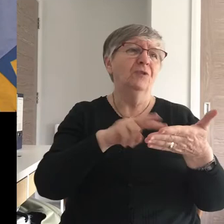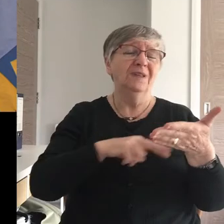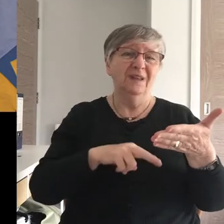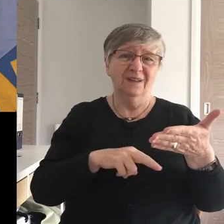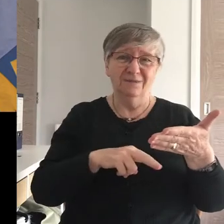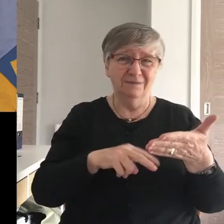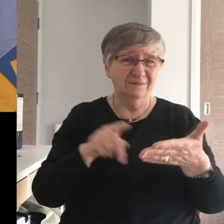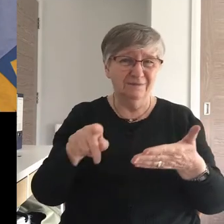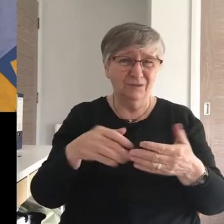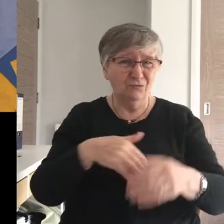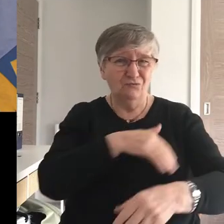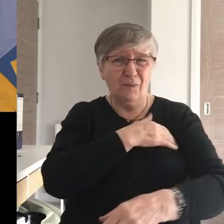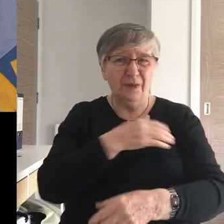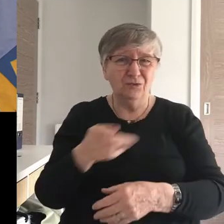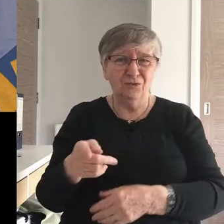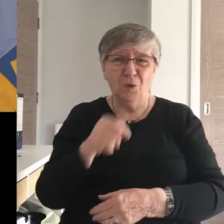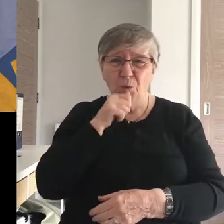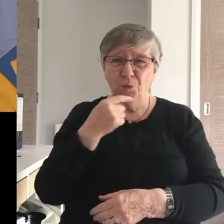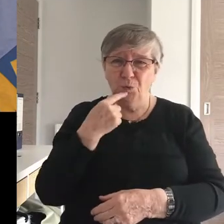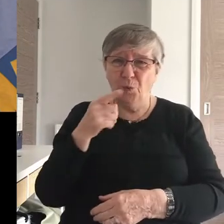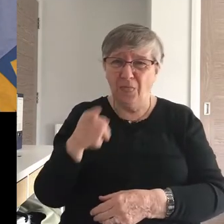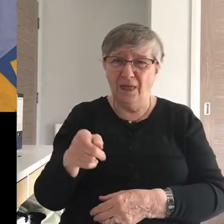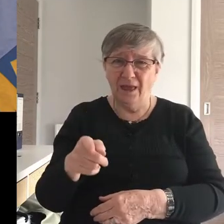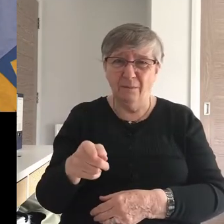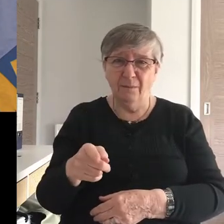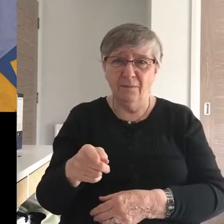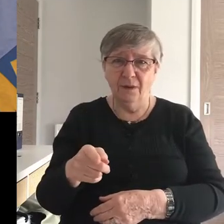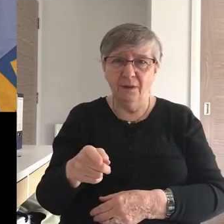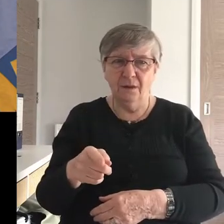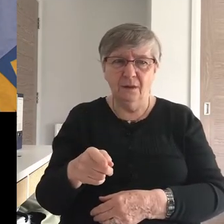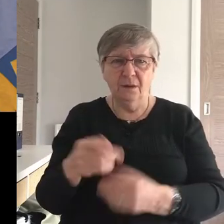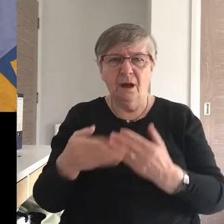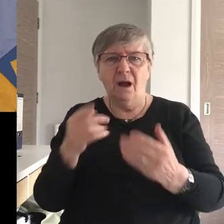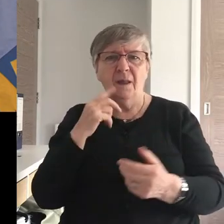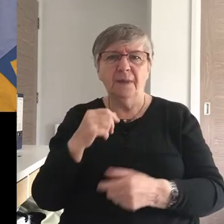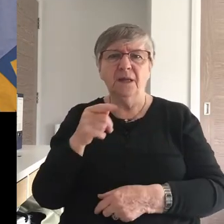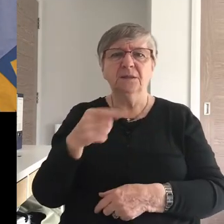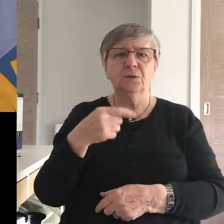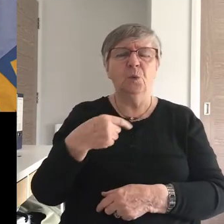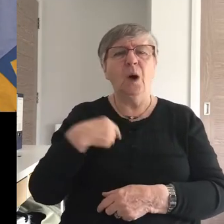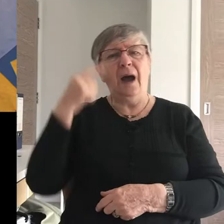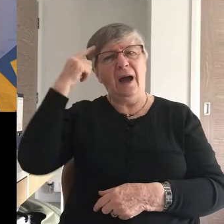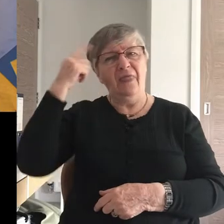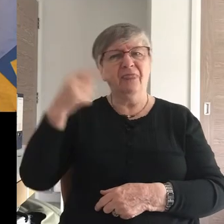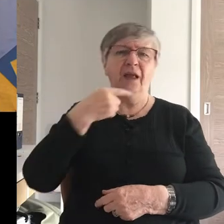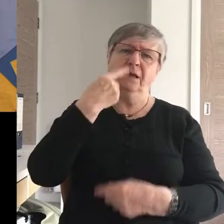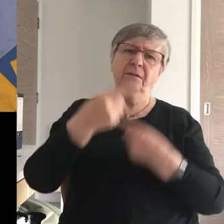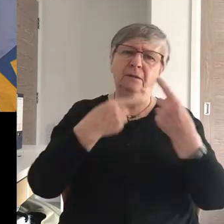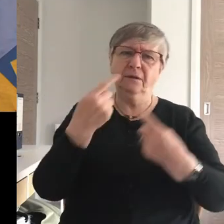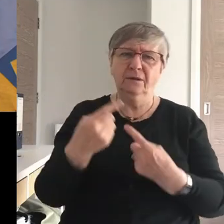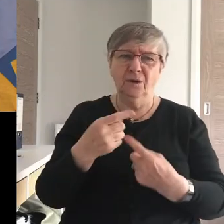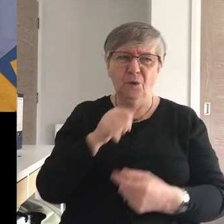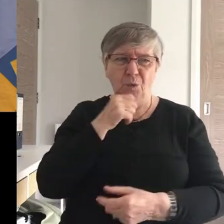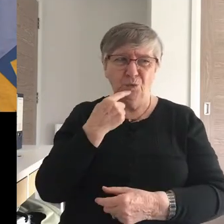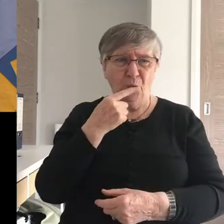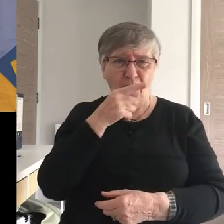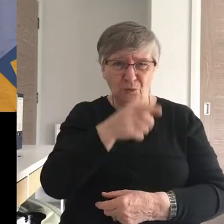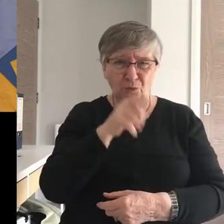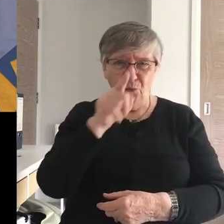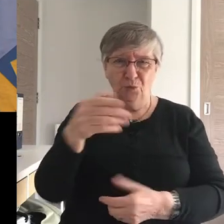doggerel? Who does so-and-so think that they are, always giving his opinion? Who told them they were a genius about